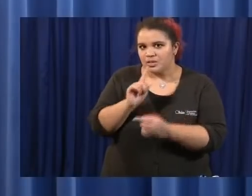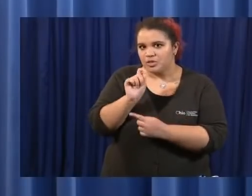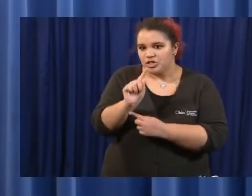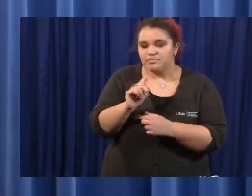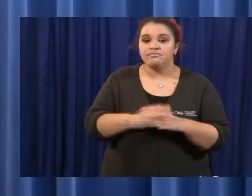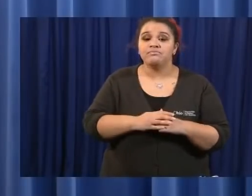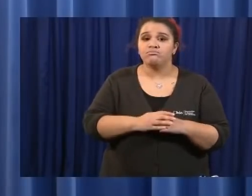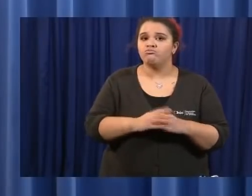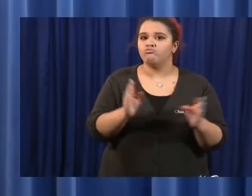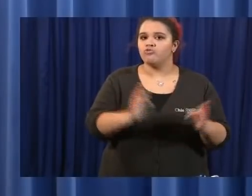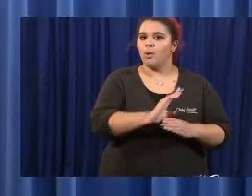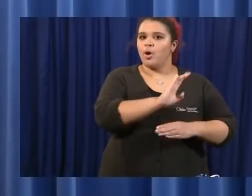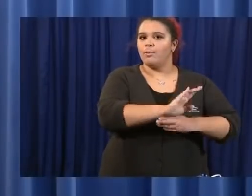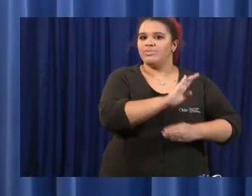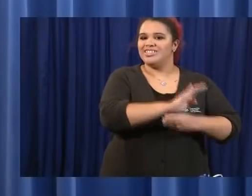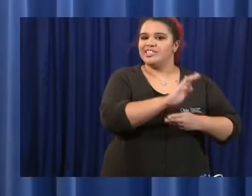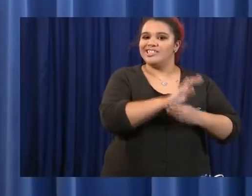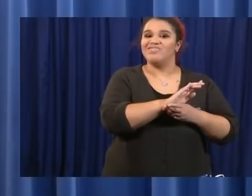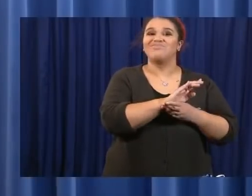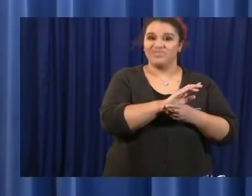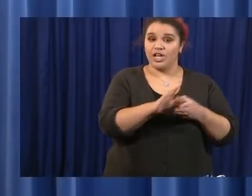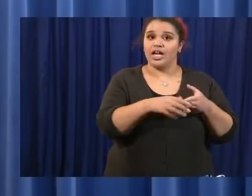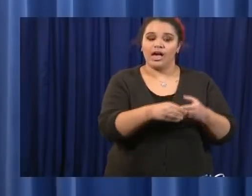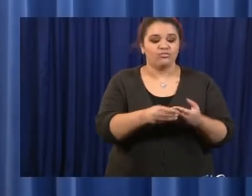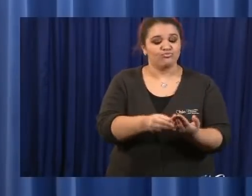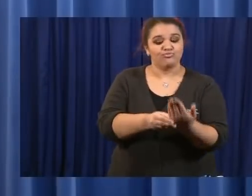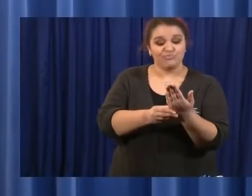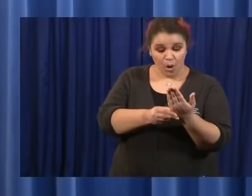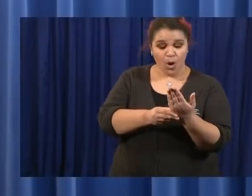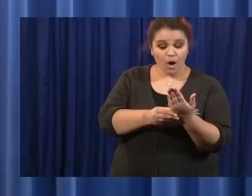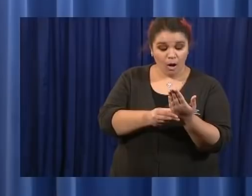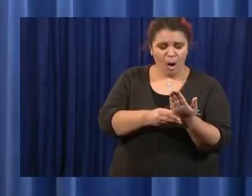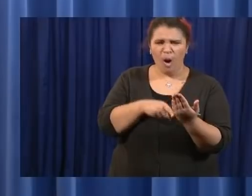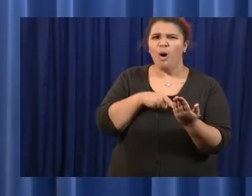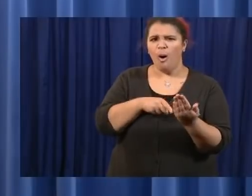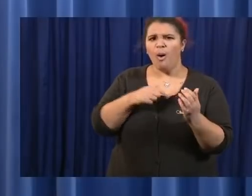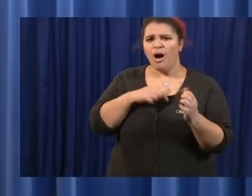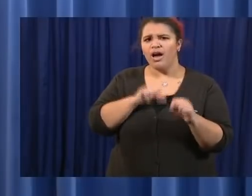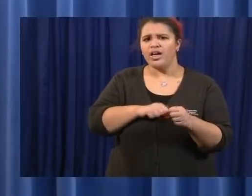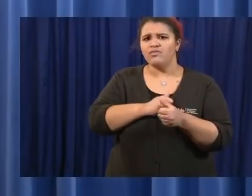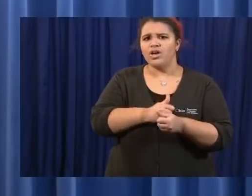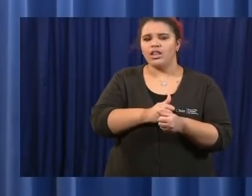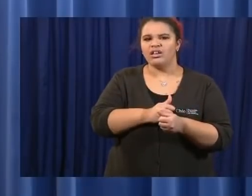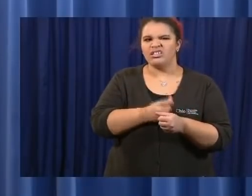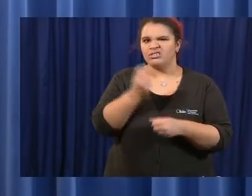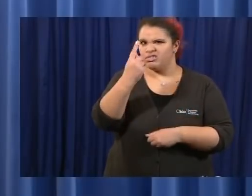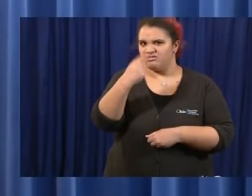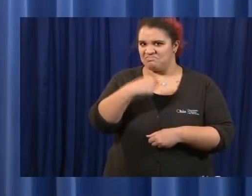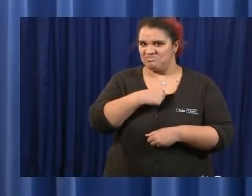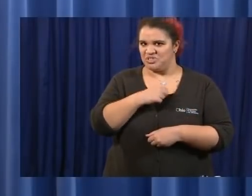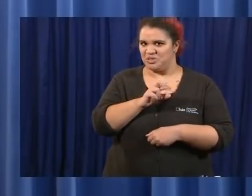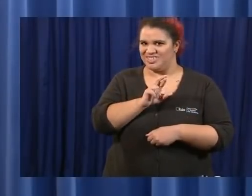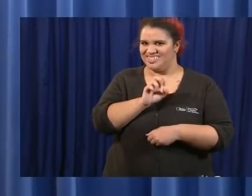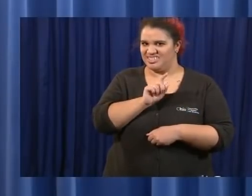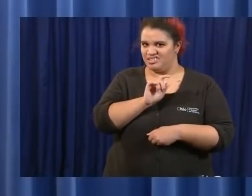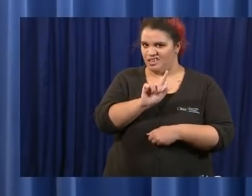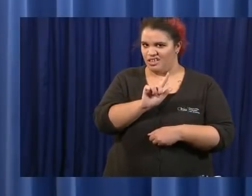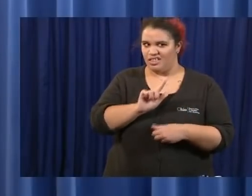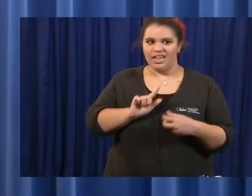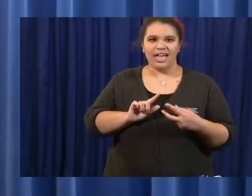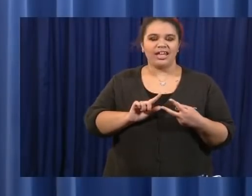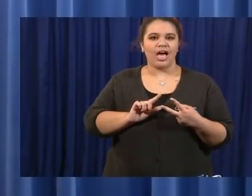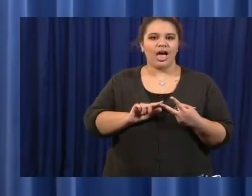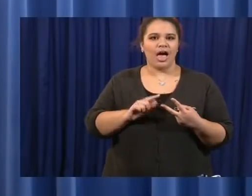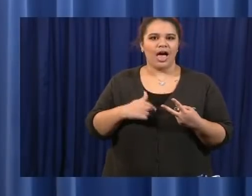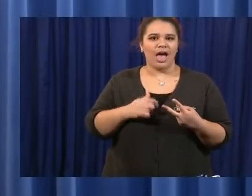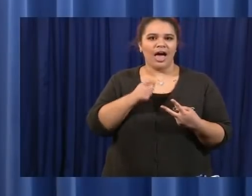this week and say, hey, I can follow those, but I'm not retail and I'm not an office or manufacturer. Why did you decide in